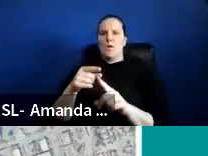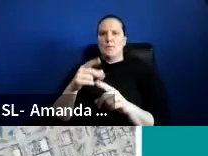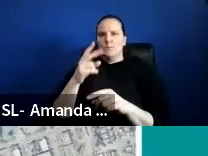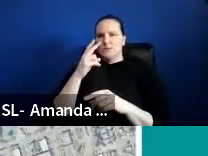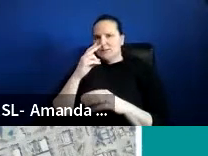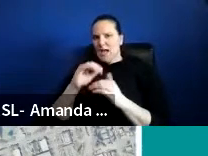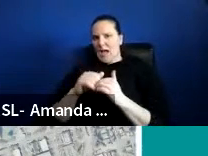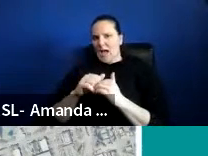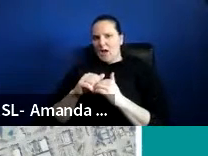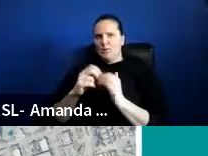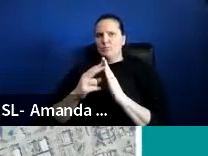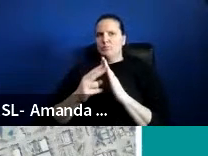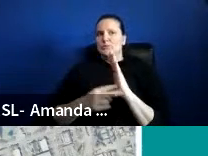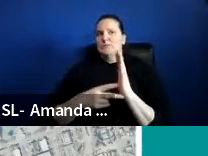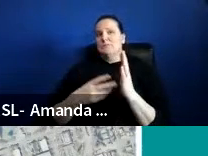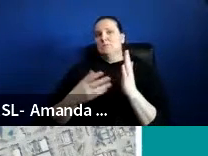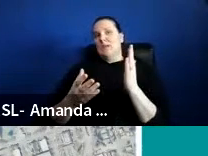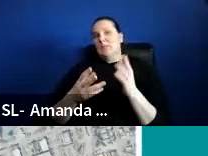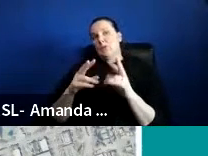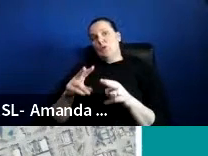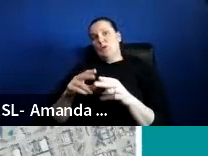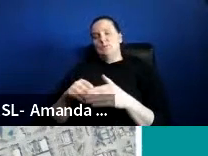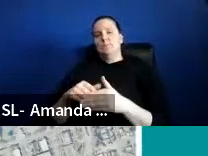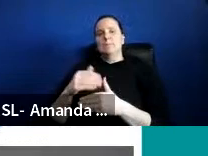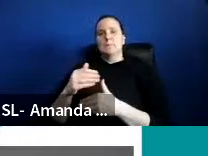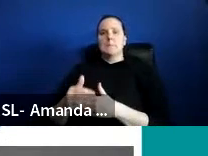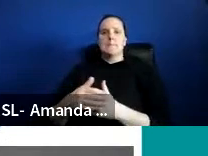might look. Next slide, please.